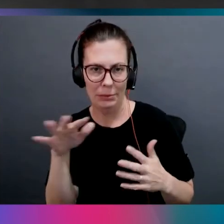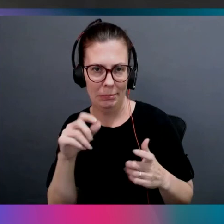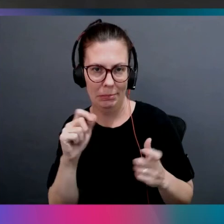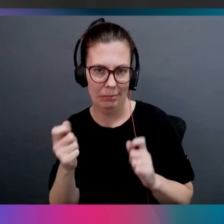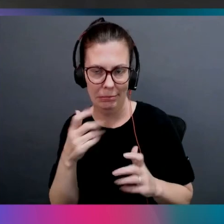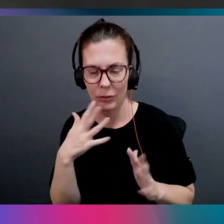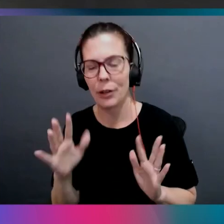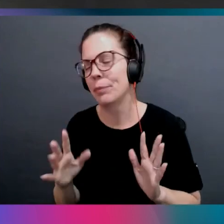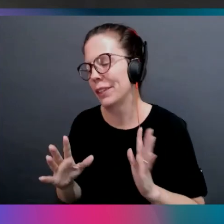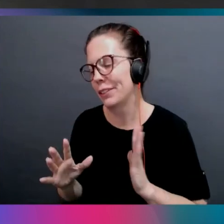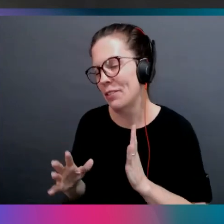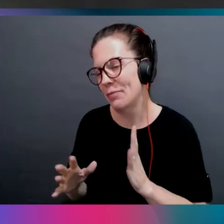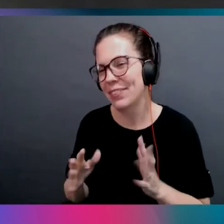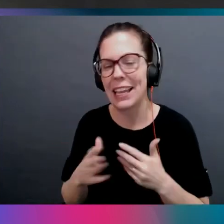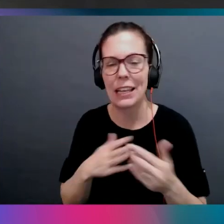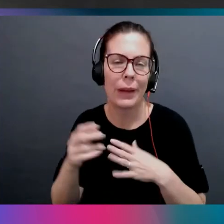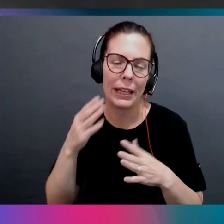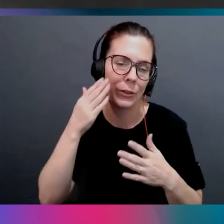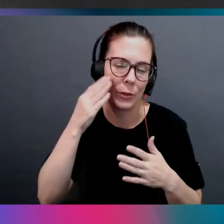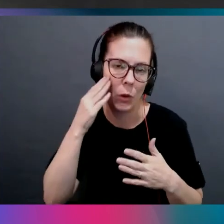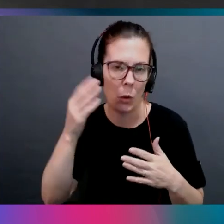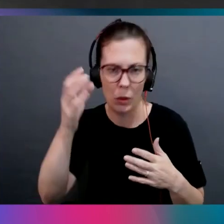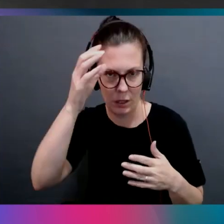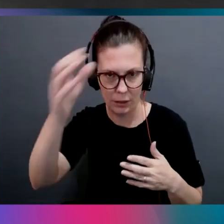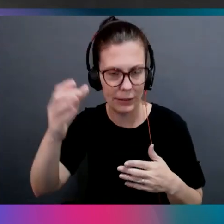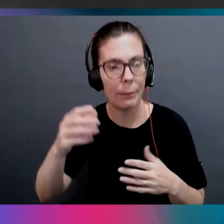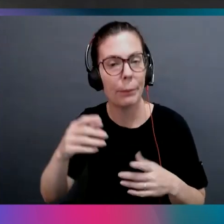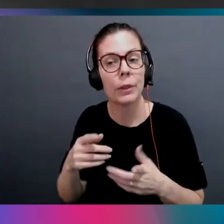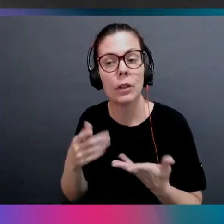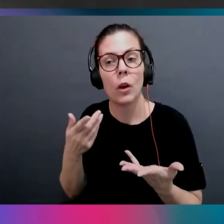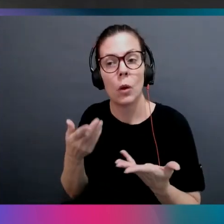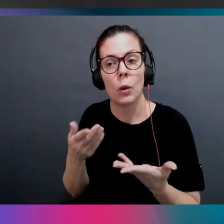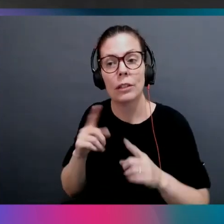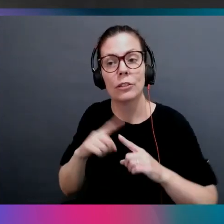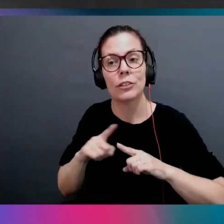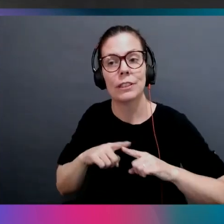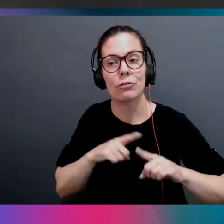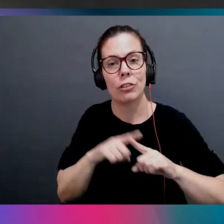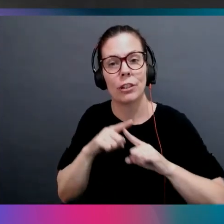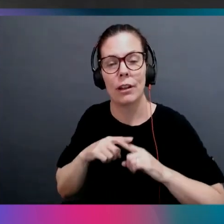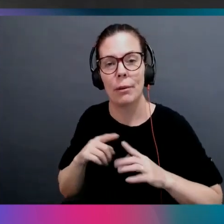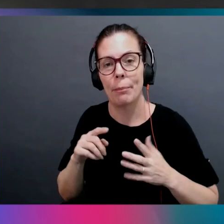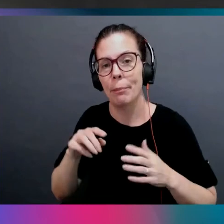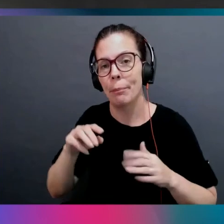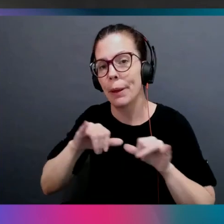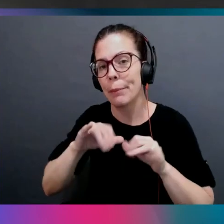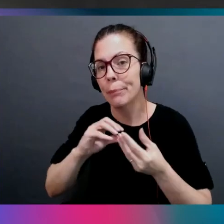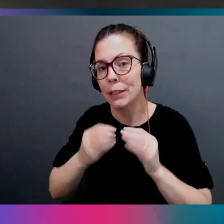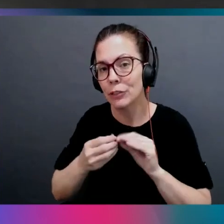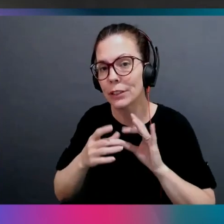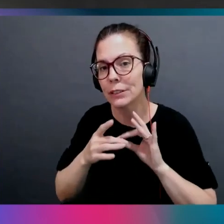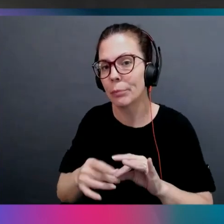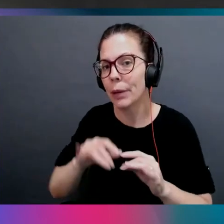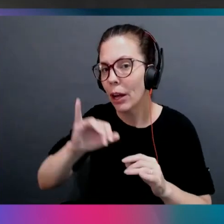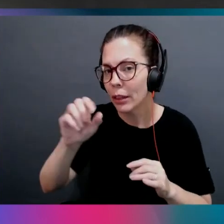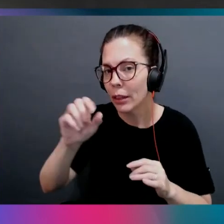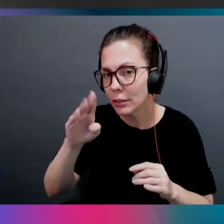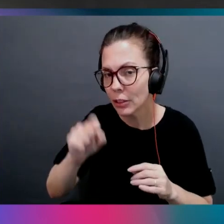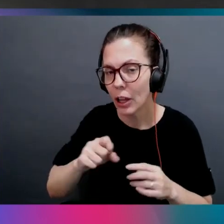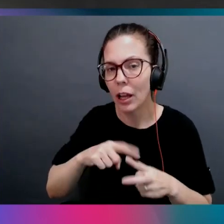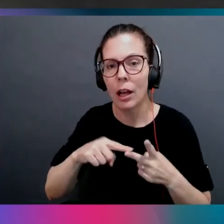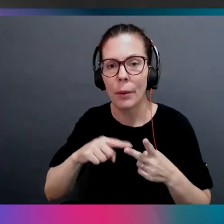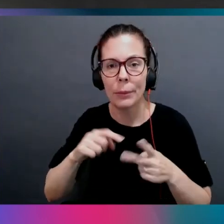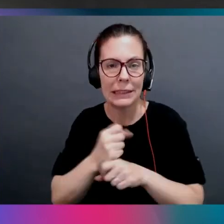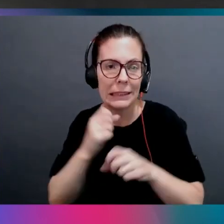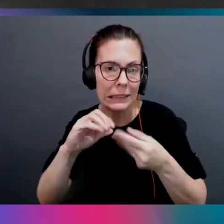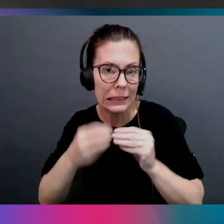you get the idea. So the whole idea, why am I doing? Here's the different metrics about the jobs, the statistics. It